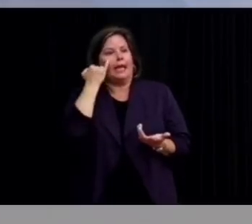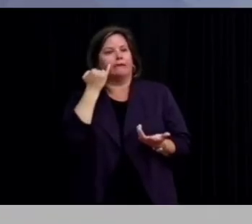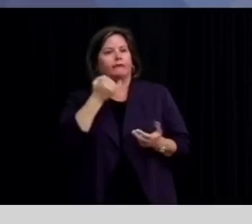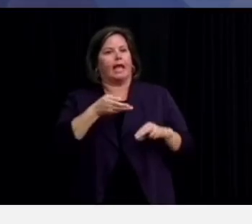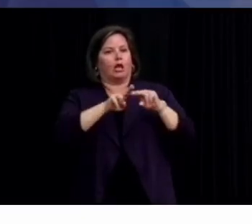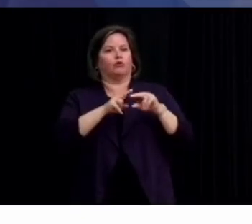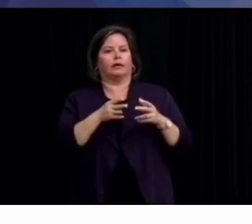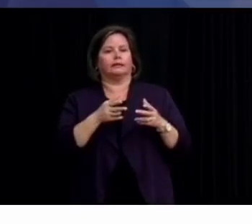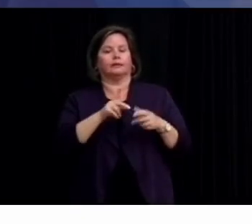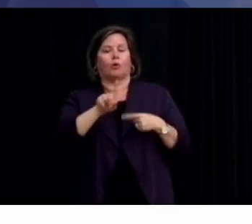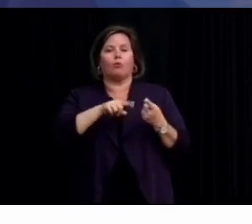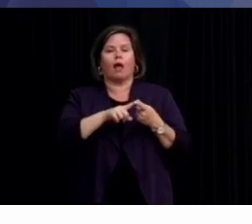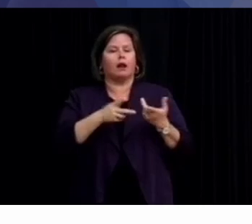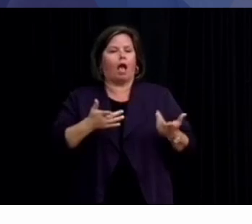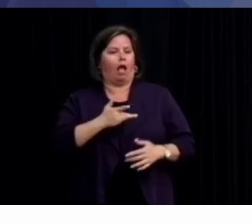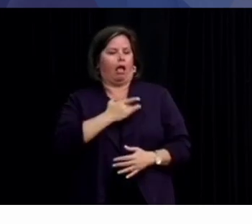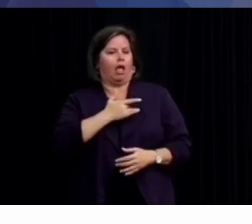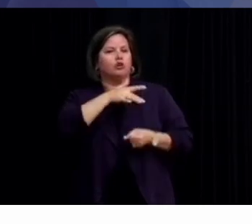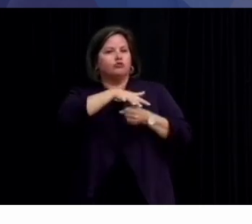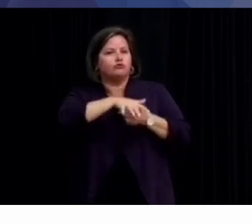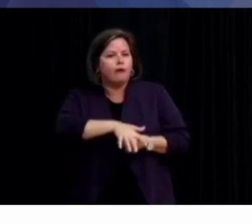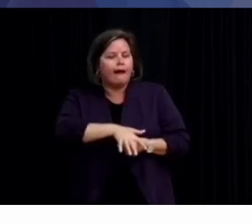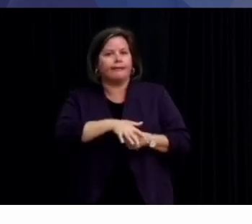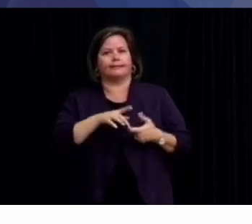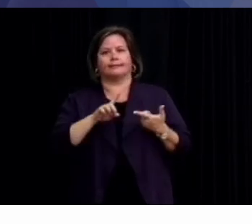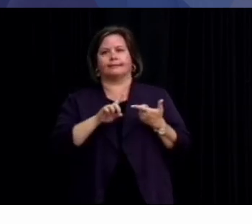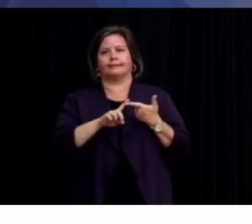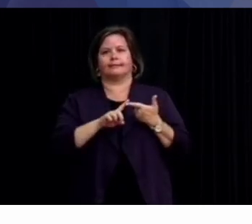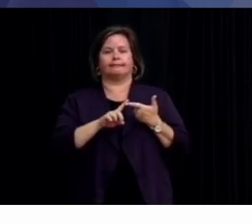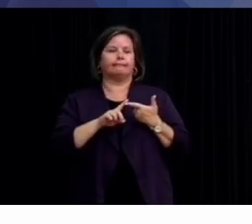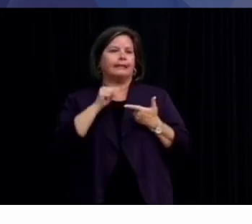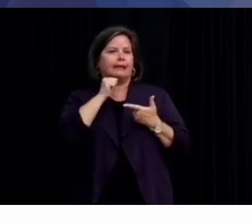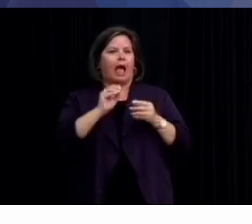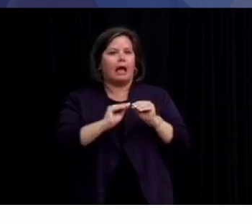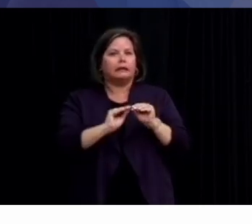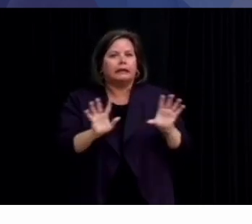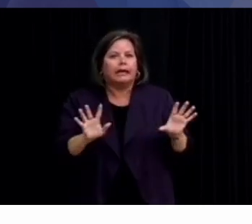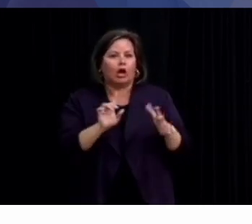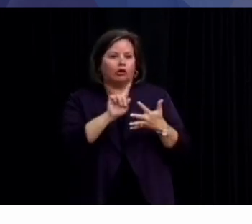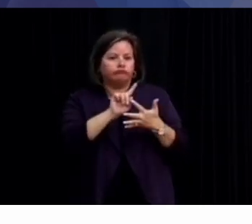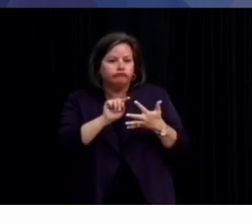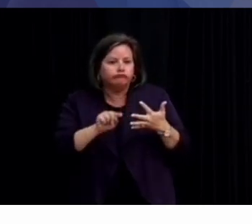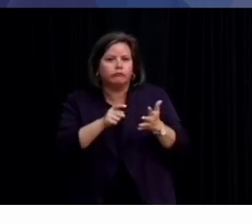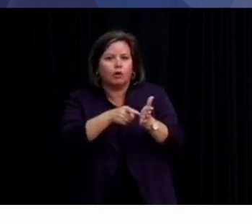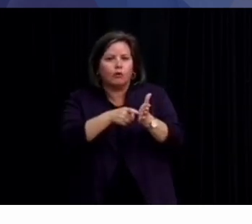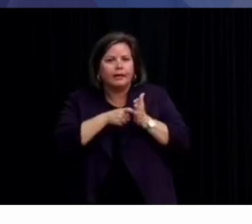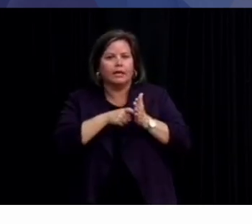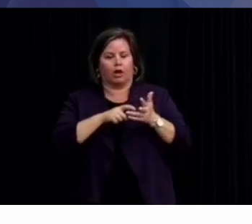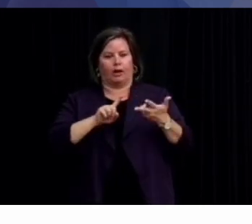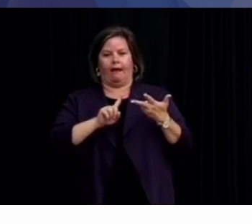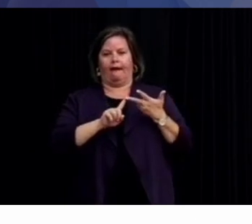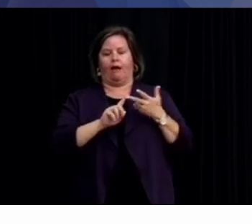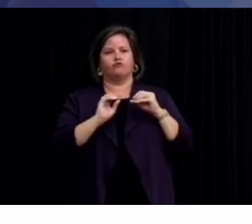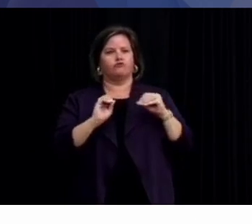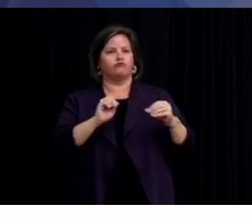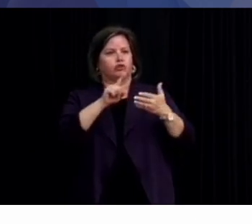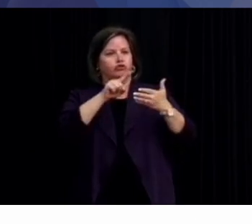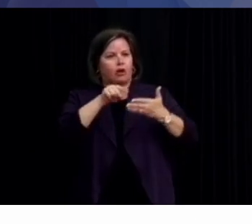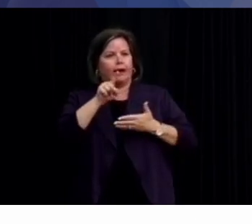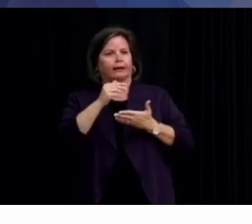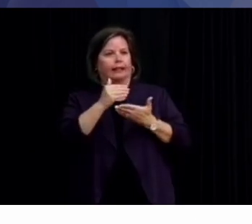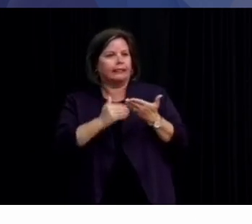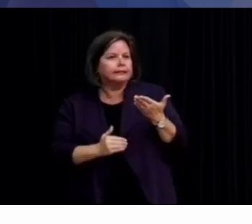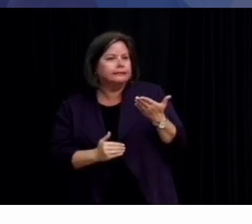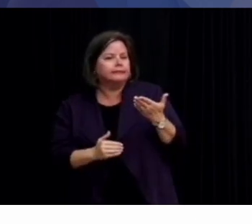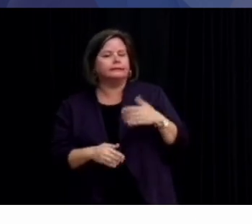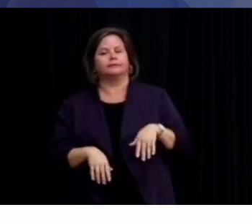by stress, lack of clear criteria, not having checklists. We also know that it is